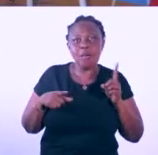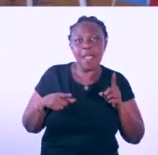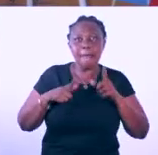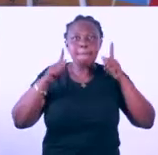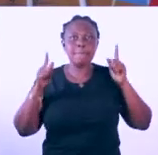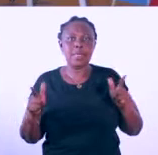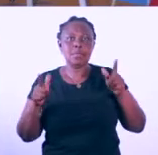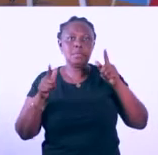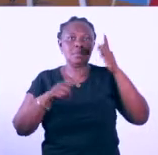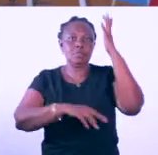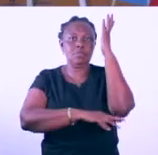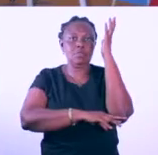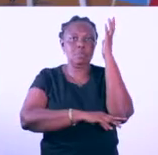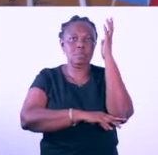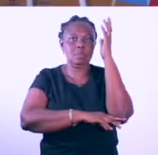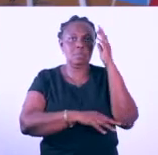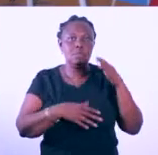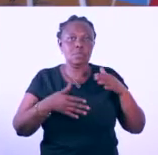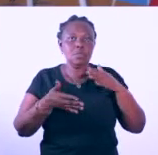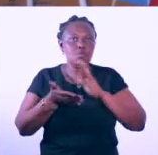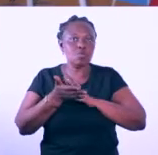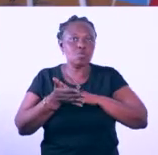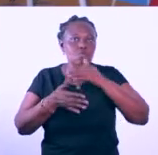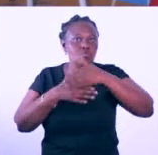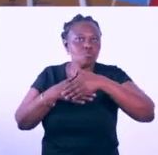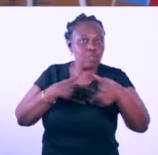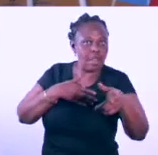tree behind the school.